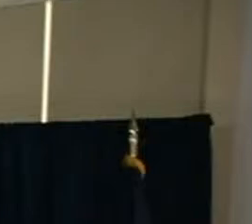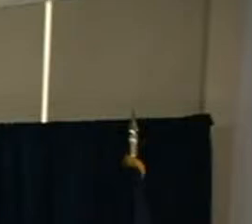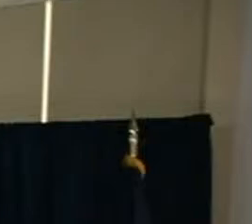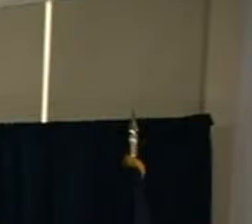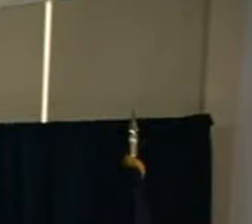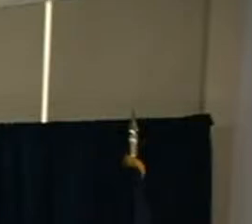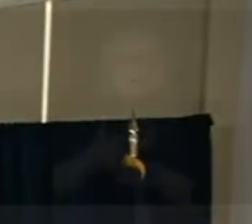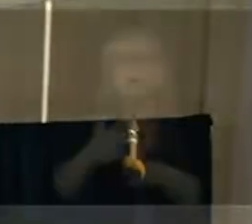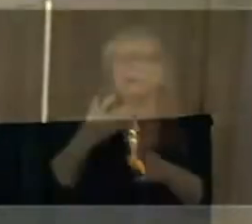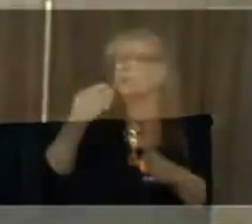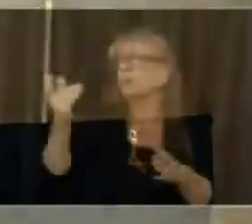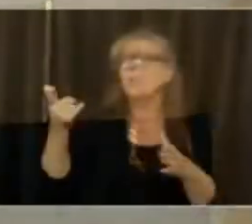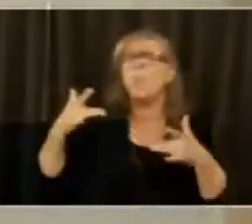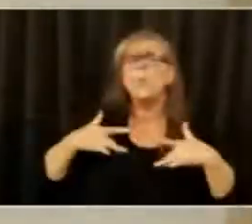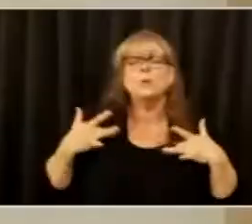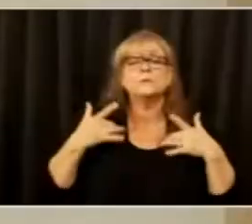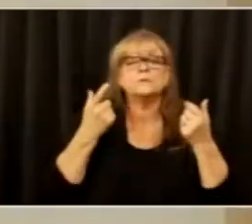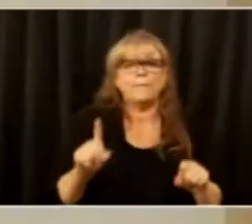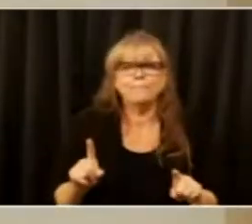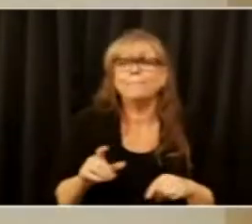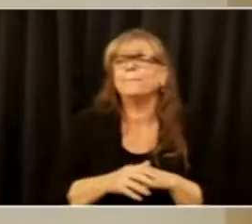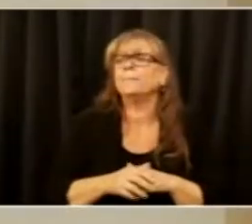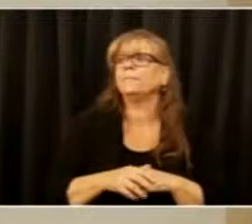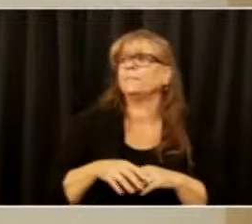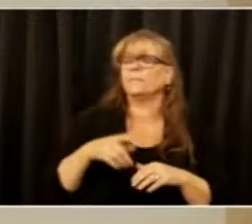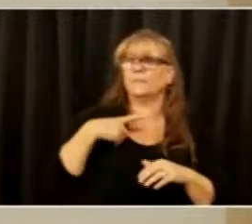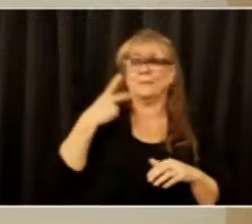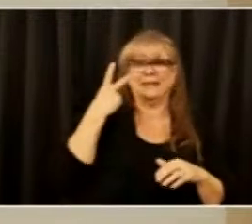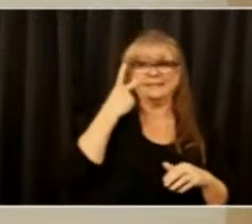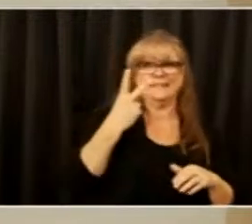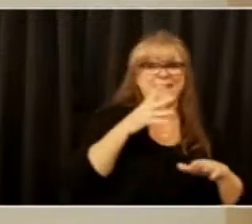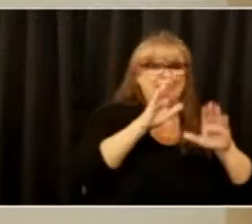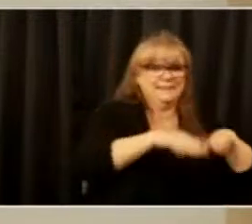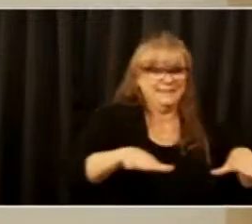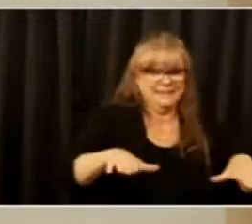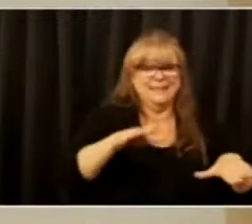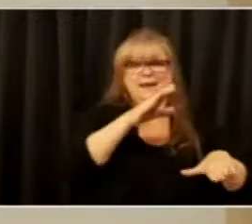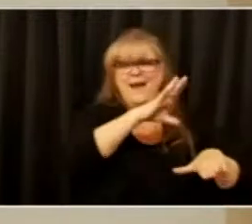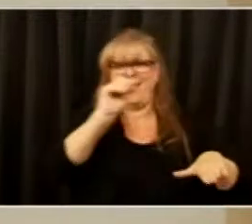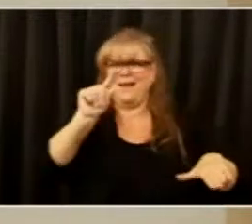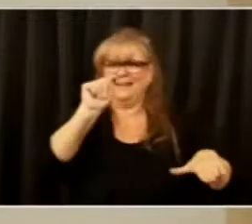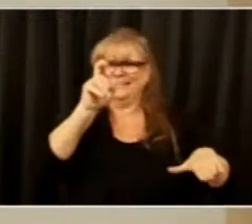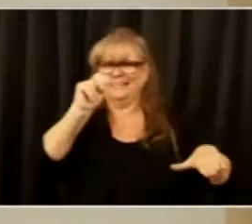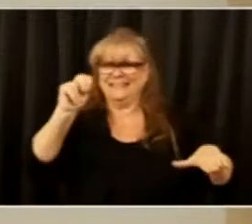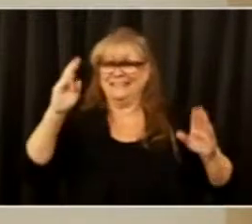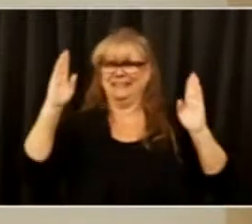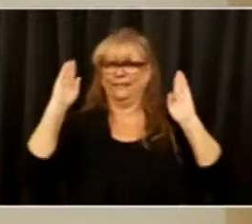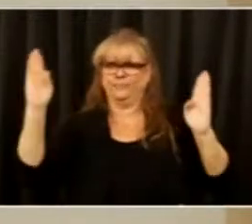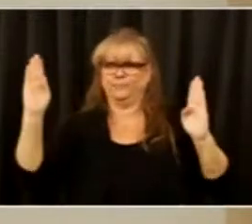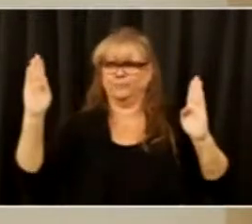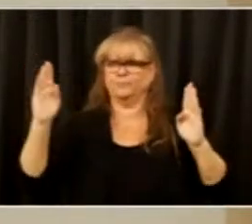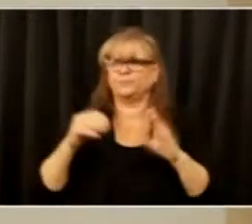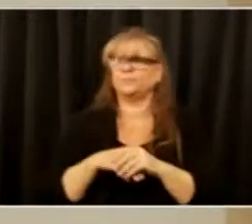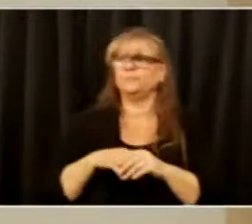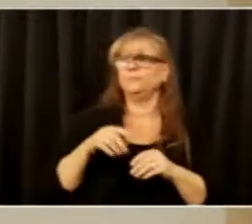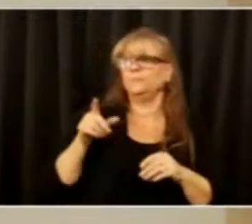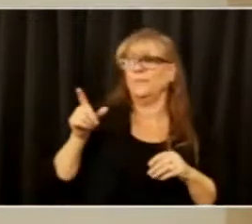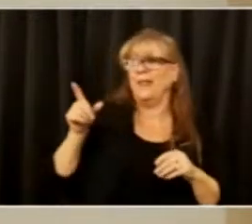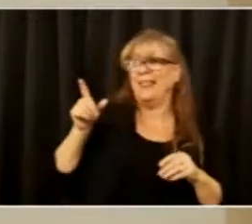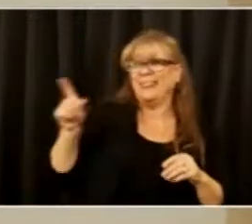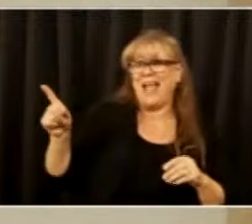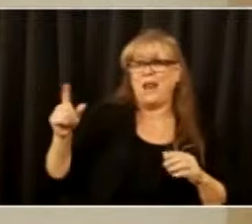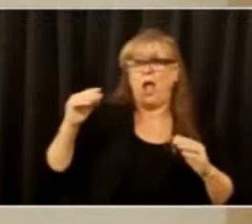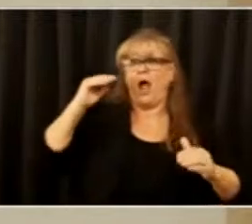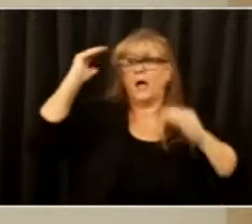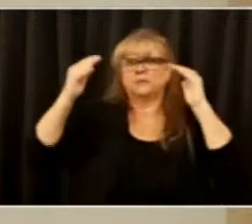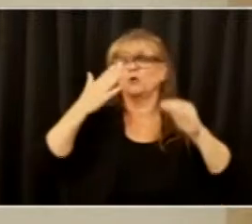currently seeing among children and adolescents in the state, as the Governor mentioned. So this figure compares case rates among adults, 18 plus,